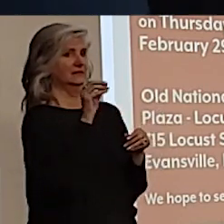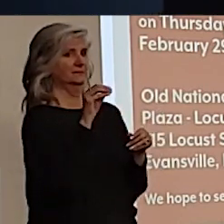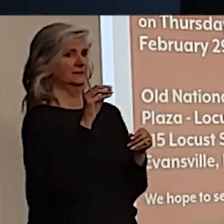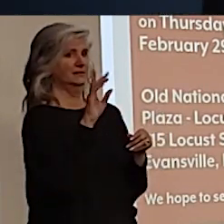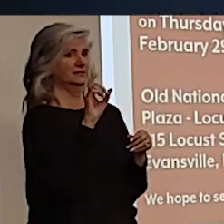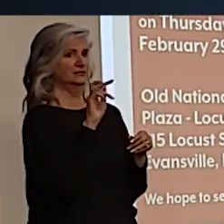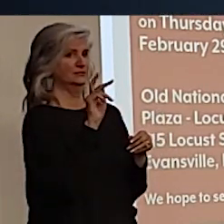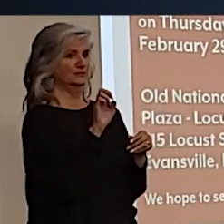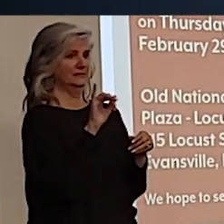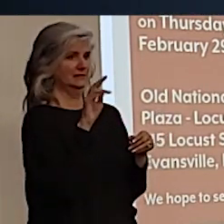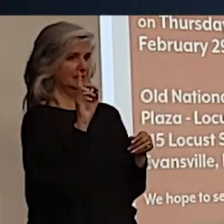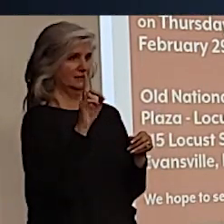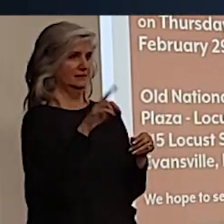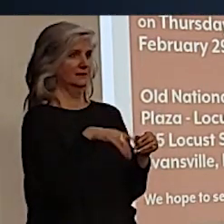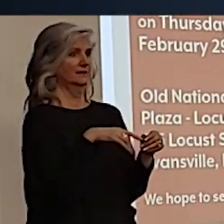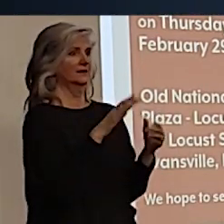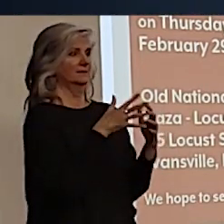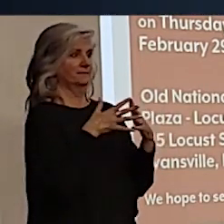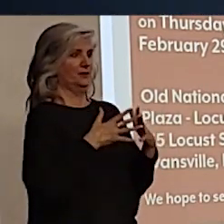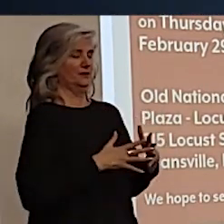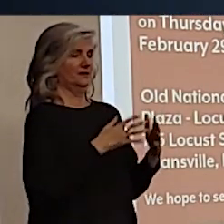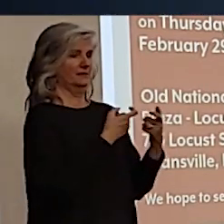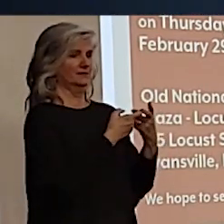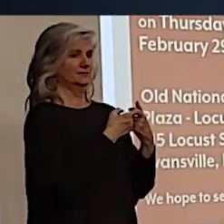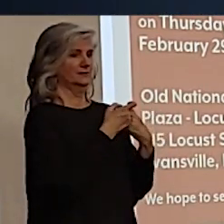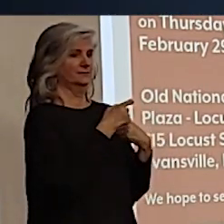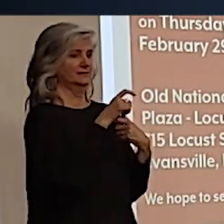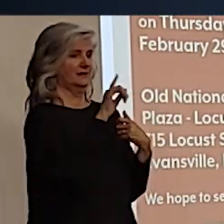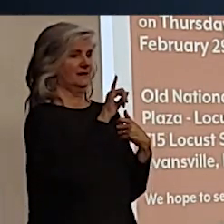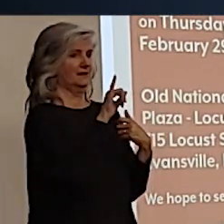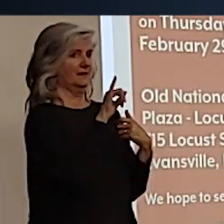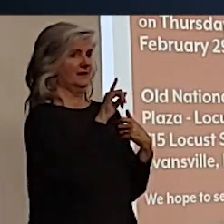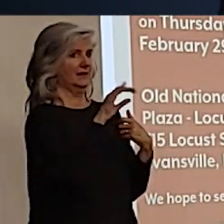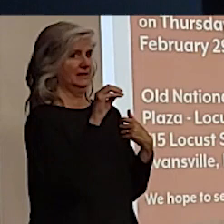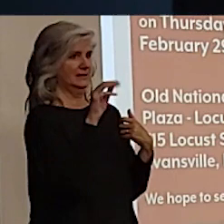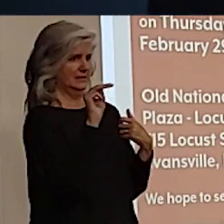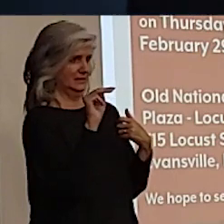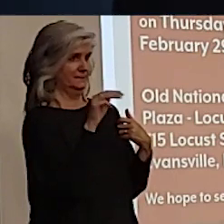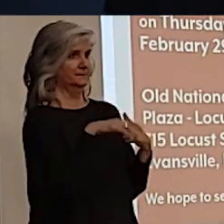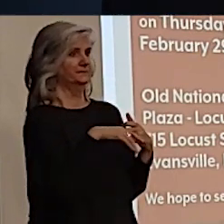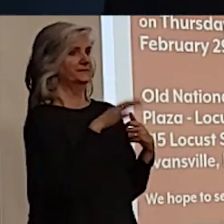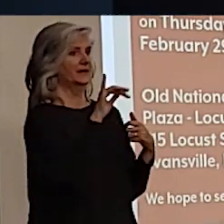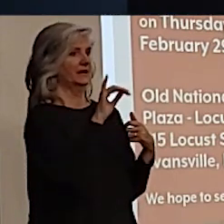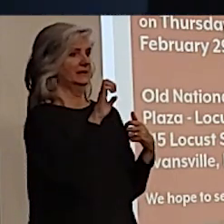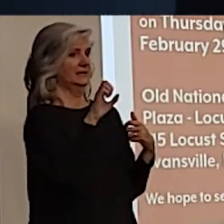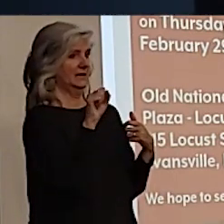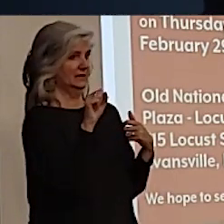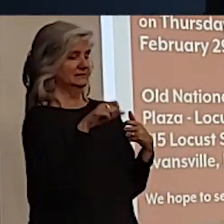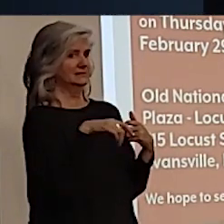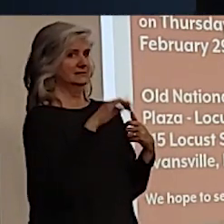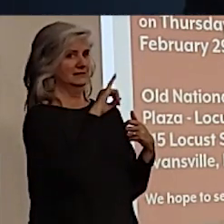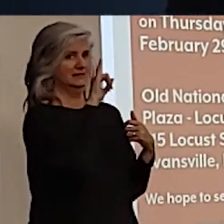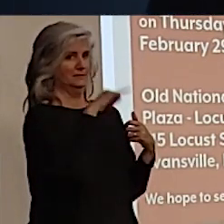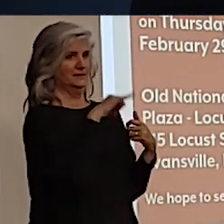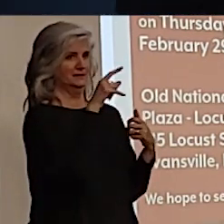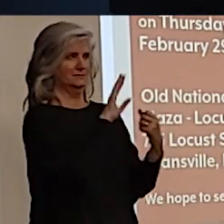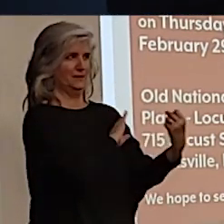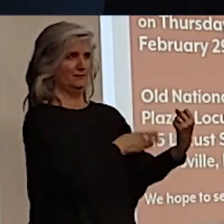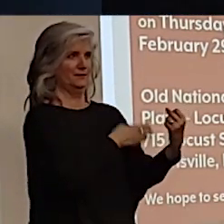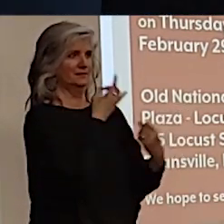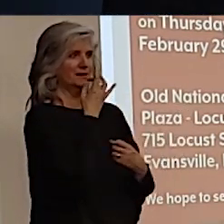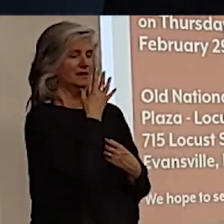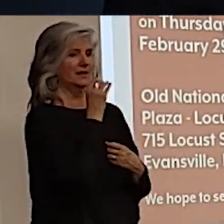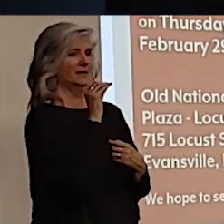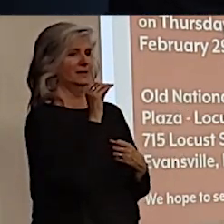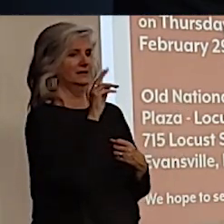Indiana, American Electric Power owning I&M, AES owning Indianapolis Power and Light, and